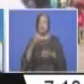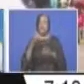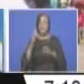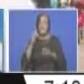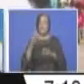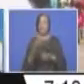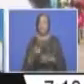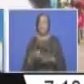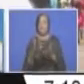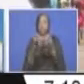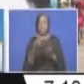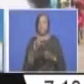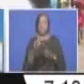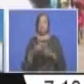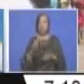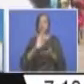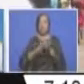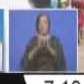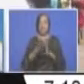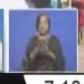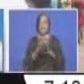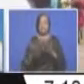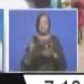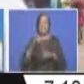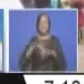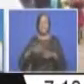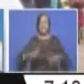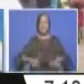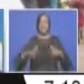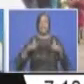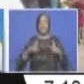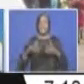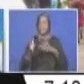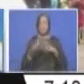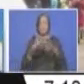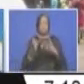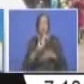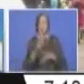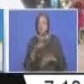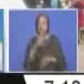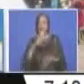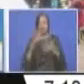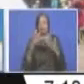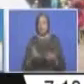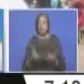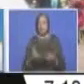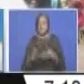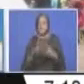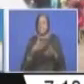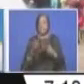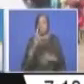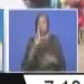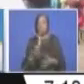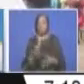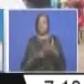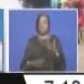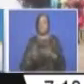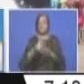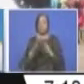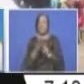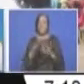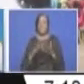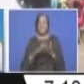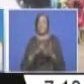to become something in life and not just become a statistic. Regardless of where you are right now, regardless of what your situation is, that